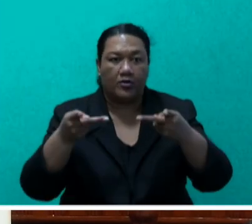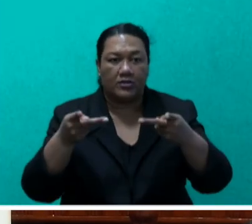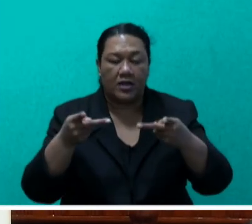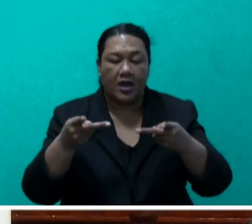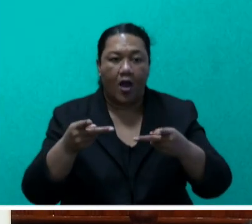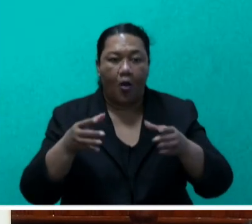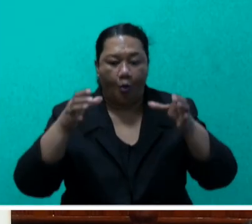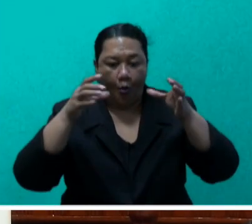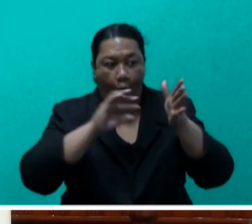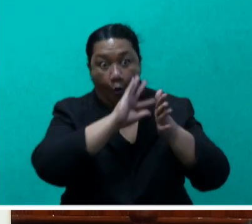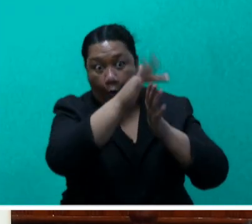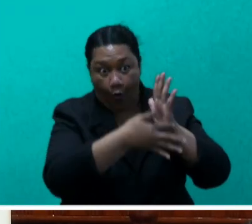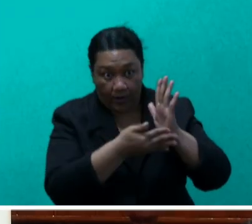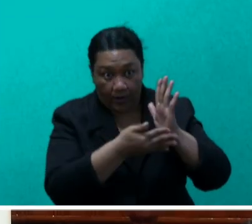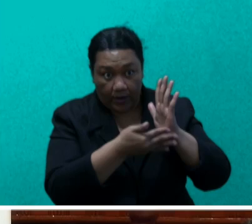holistic